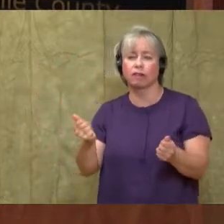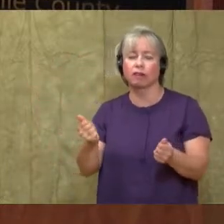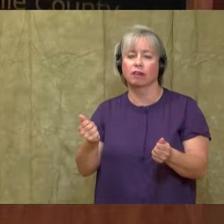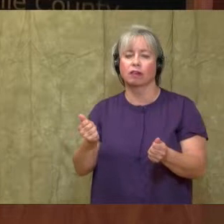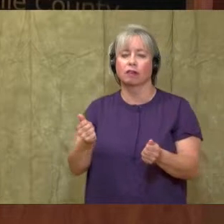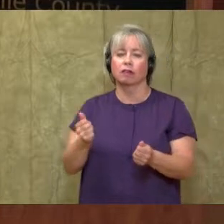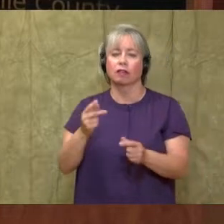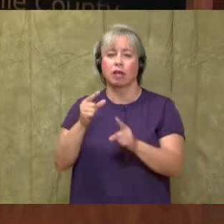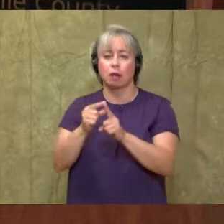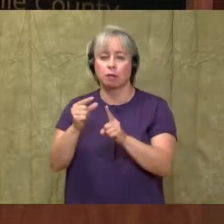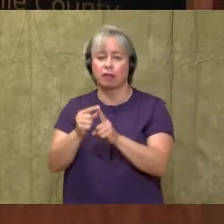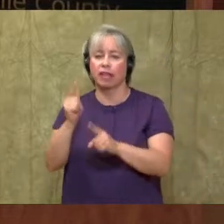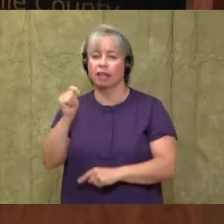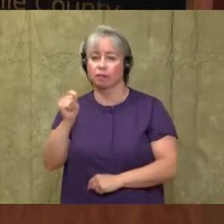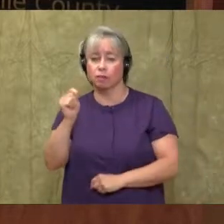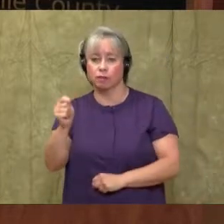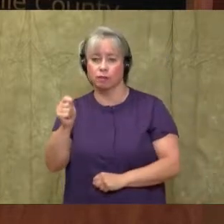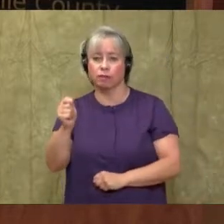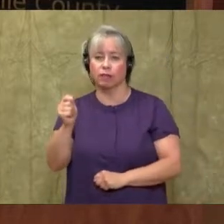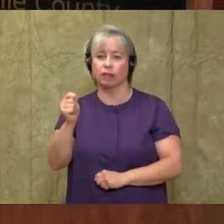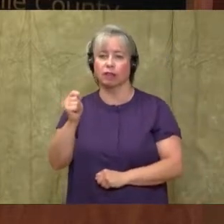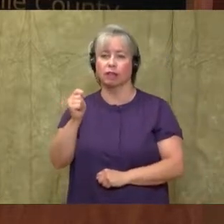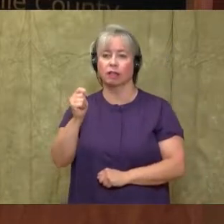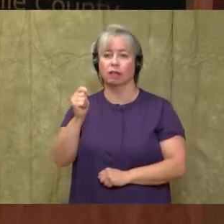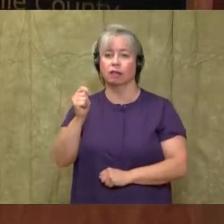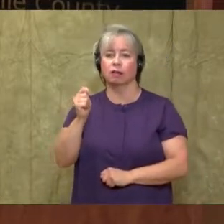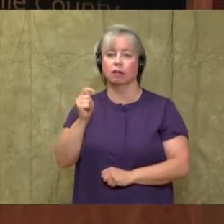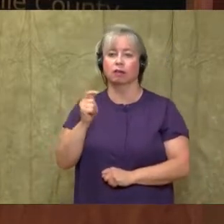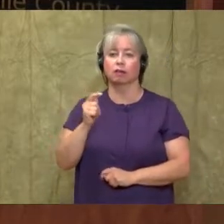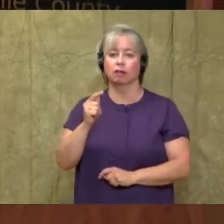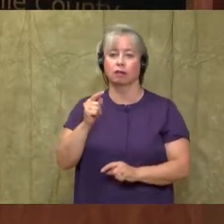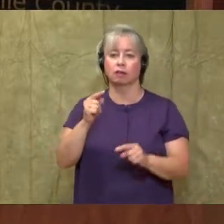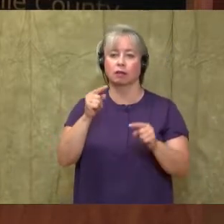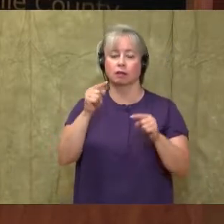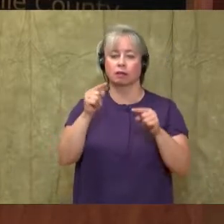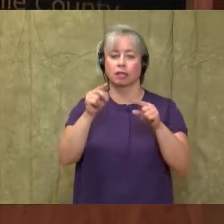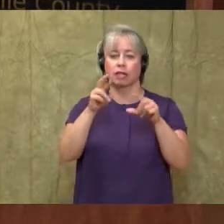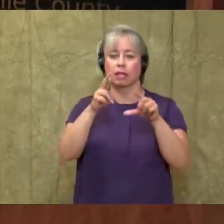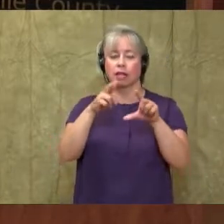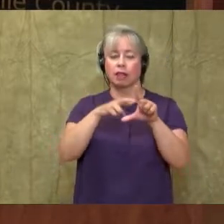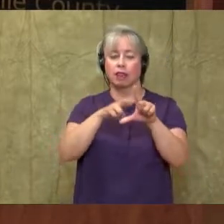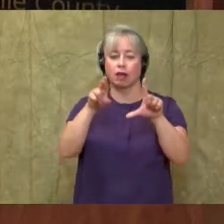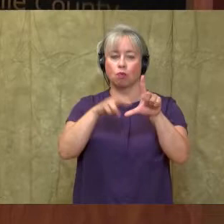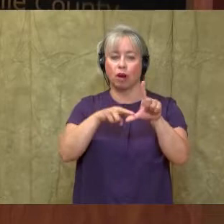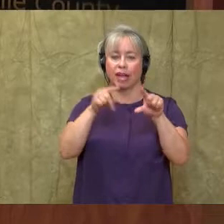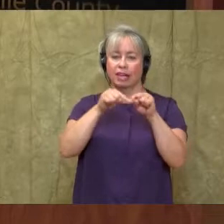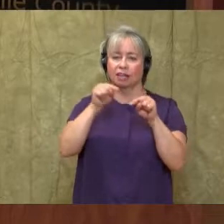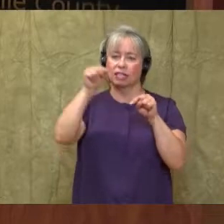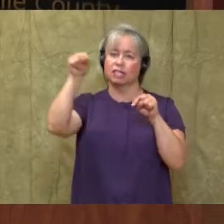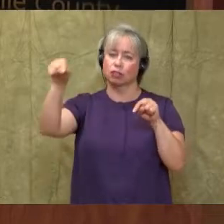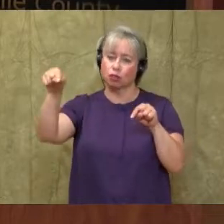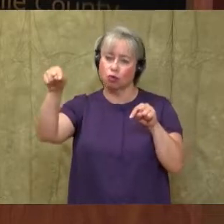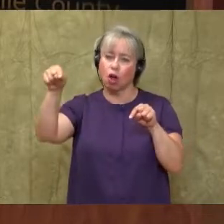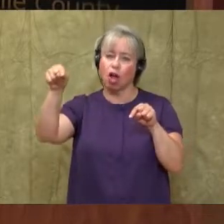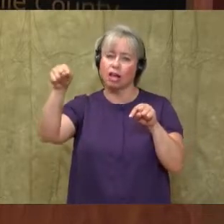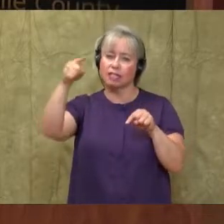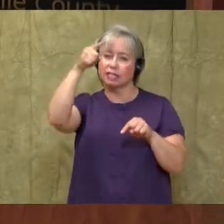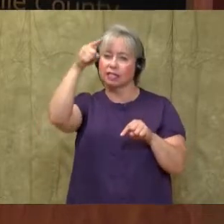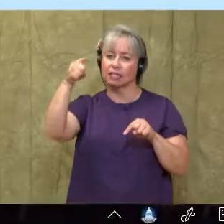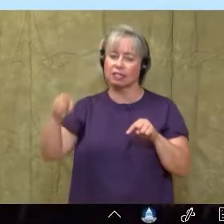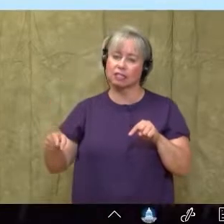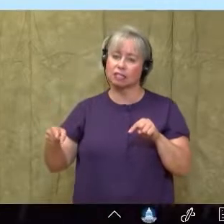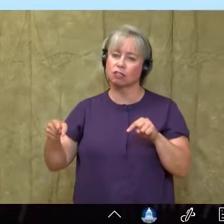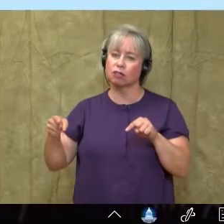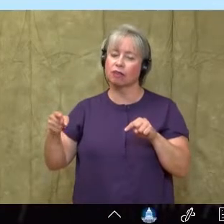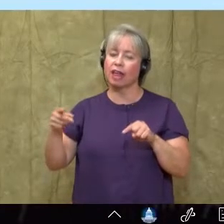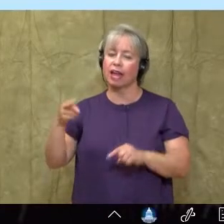this missing side, which we know is across from the 90-degree angle. So that is our